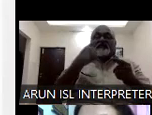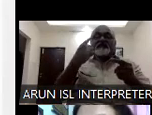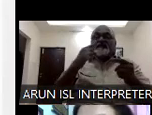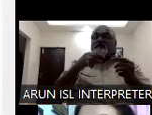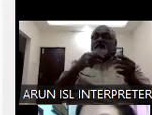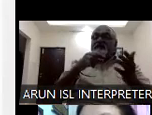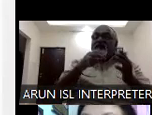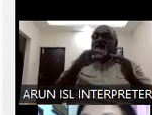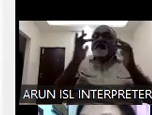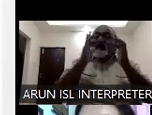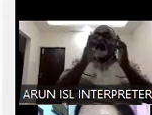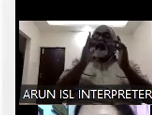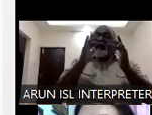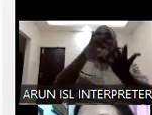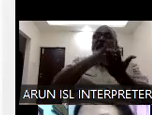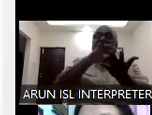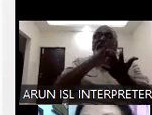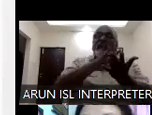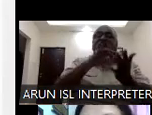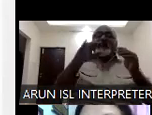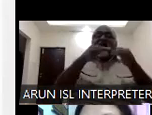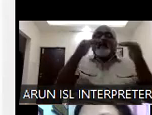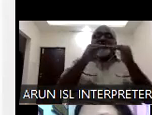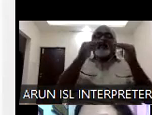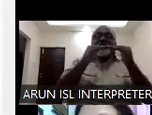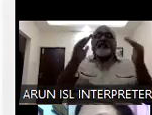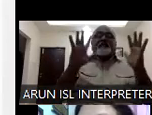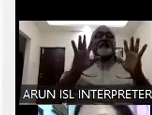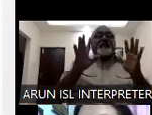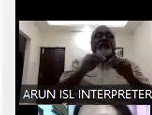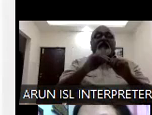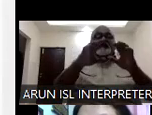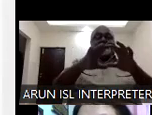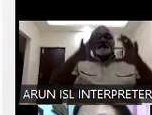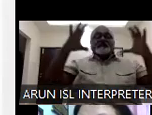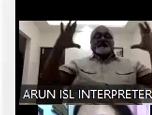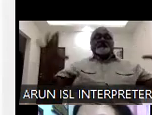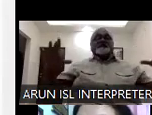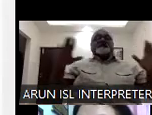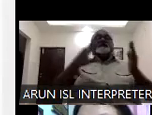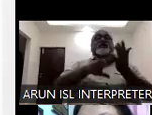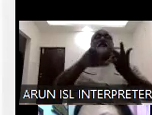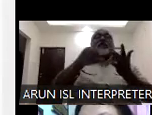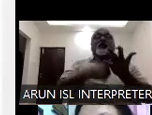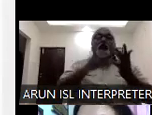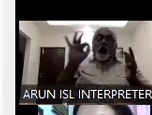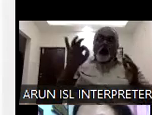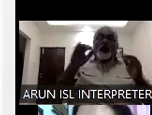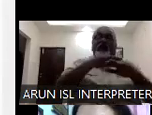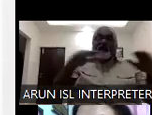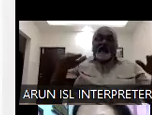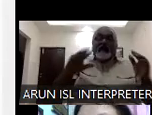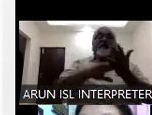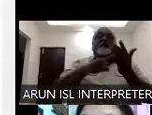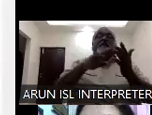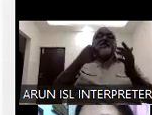meso level in terms of the community as a whole, and it will also help you to work with the systems, like how they can operationalize